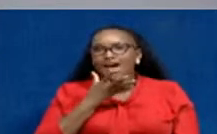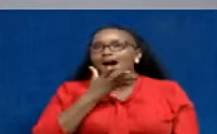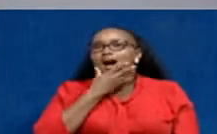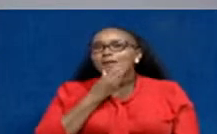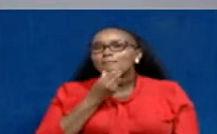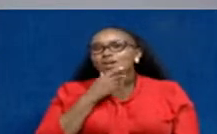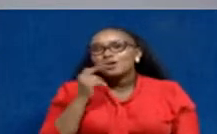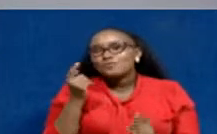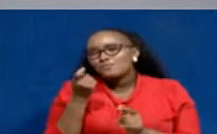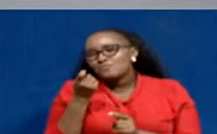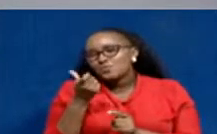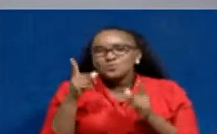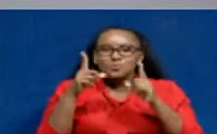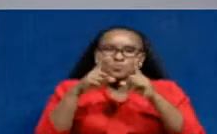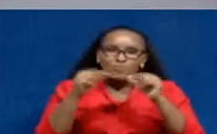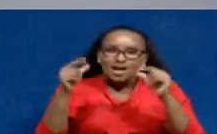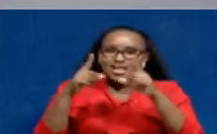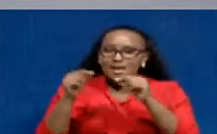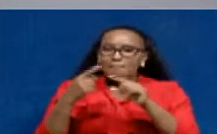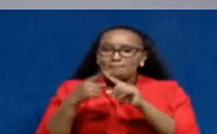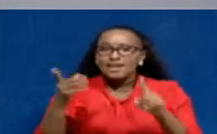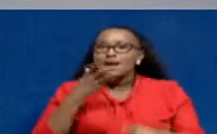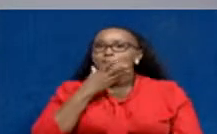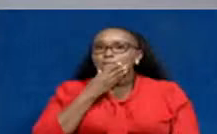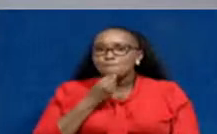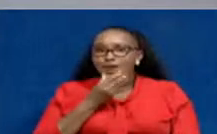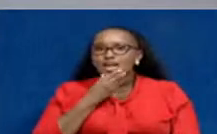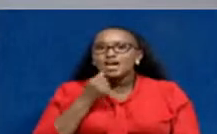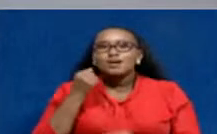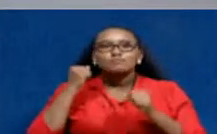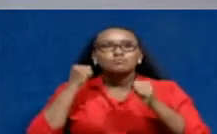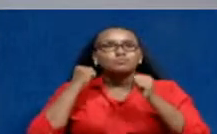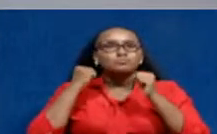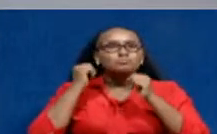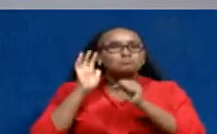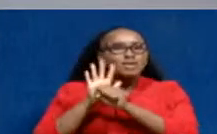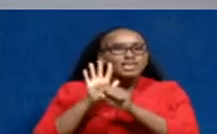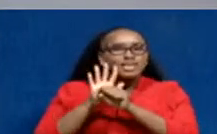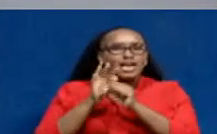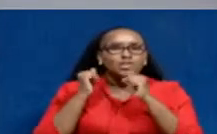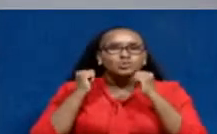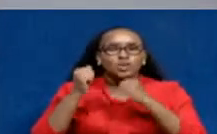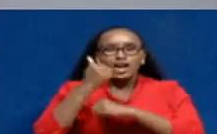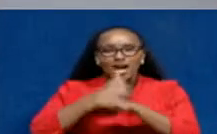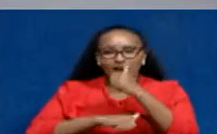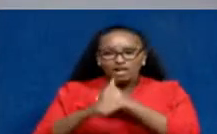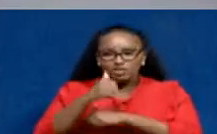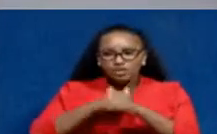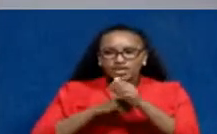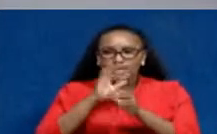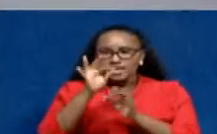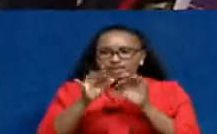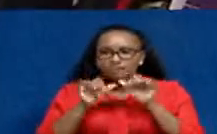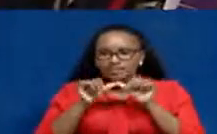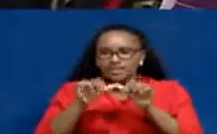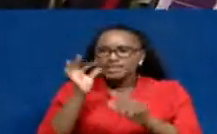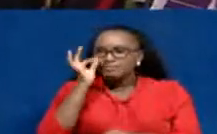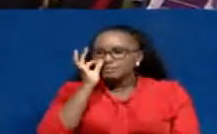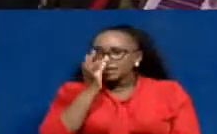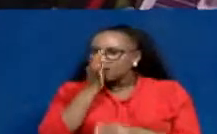of few words, but a man of decisive action. If he was with us here